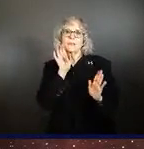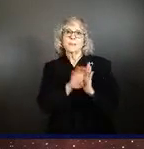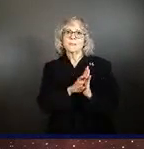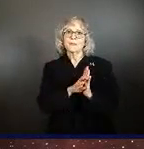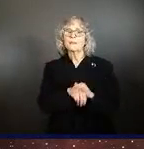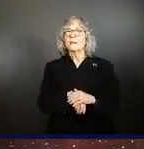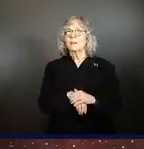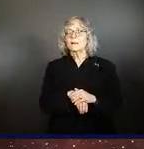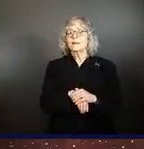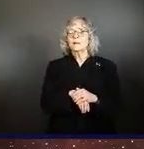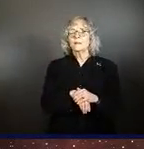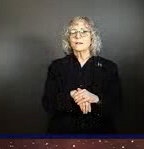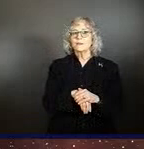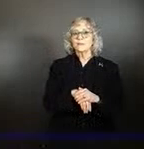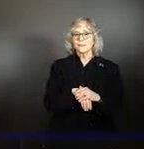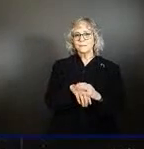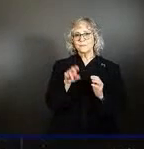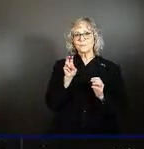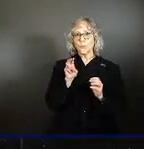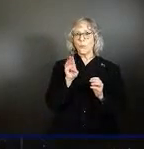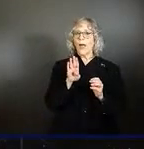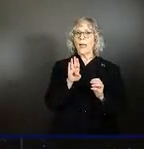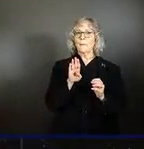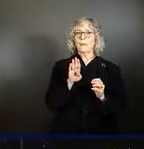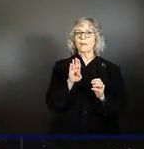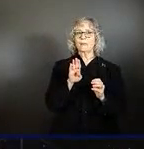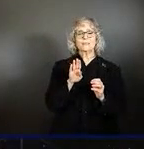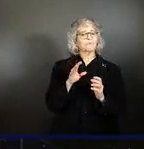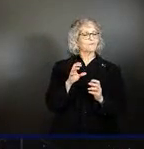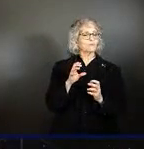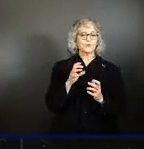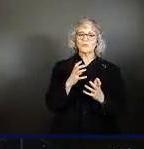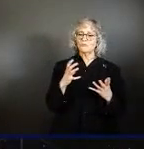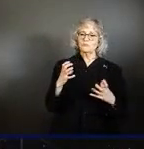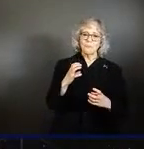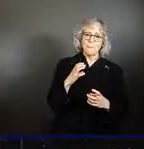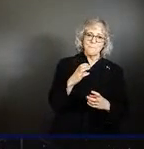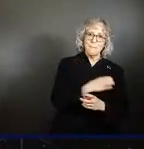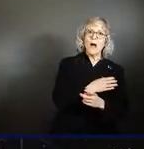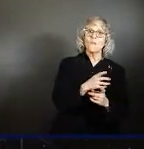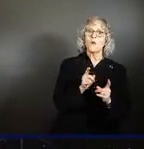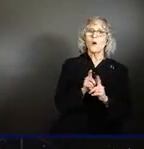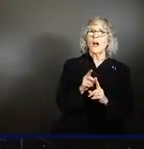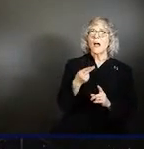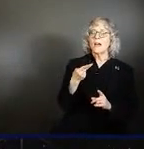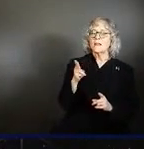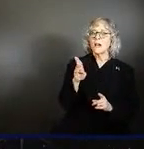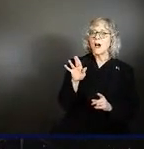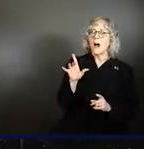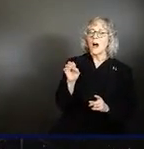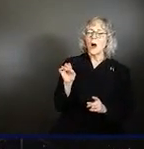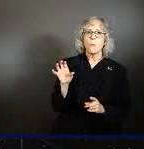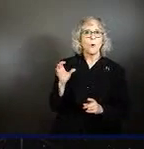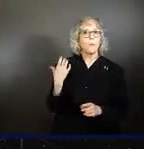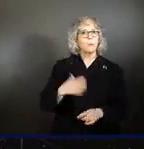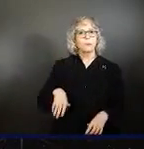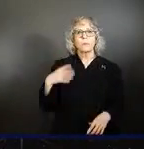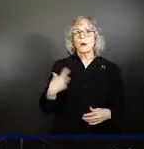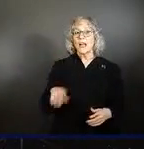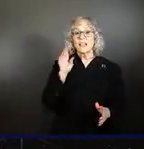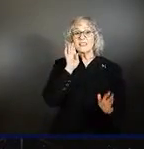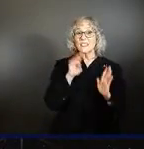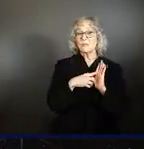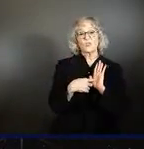yes, Webb is just as powerful as Hubble, and I think these images really